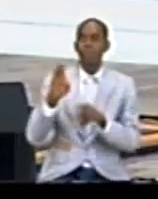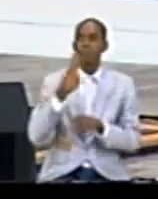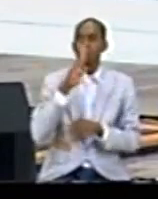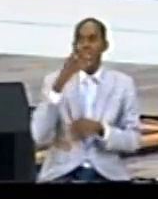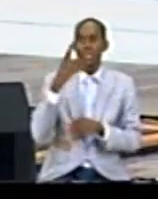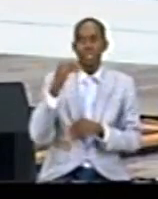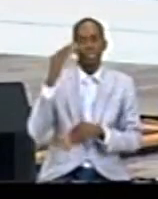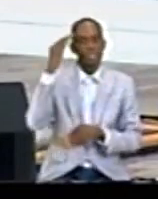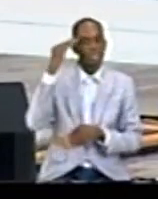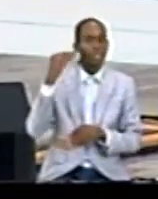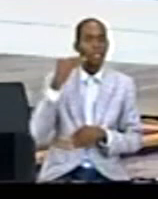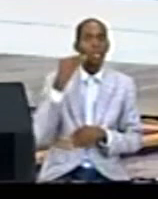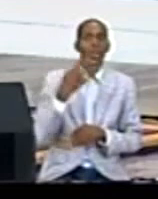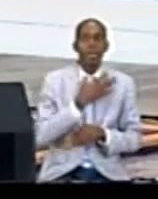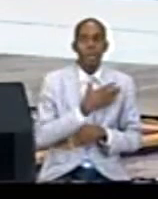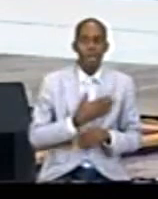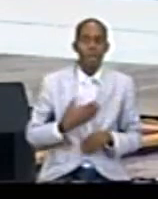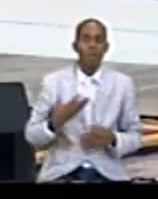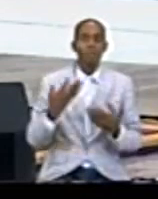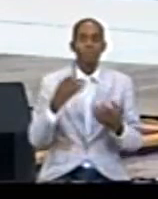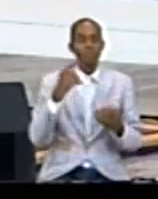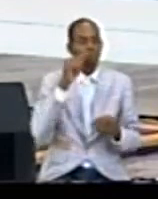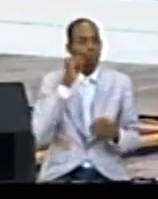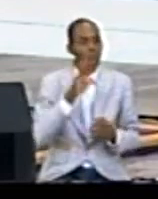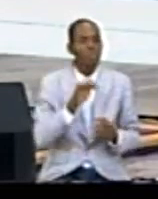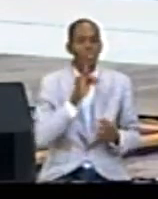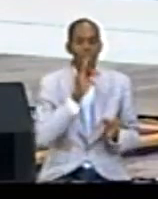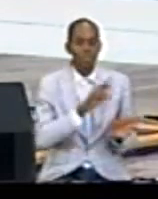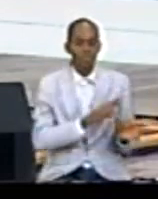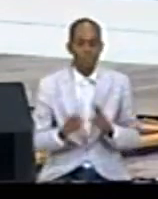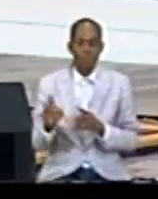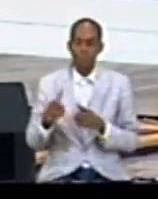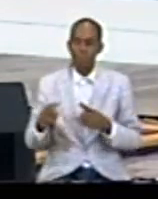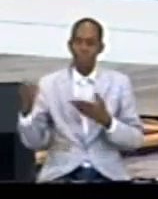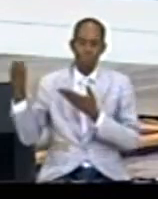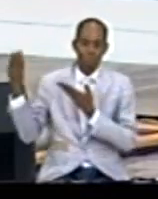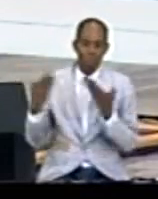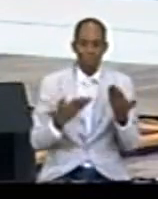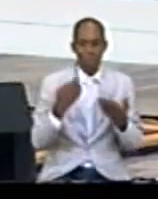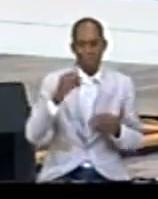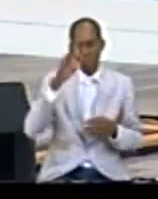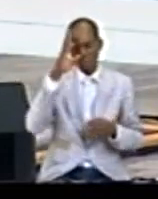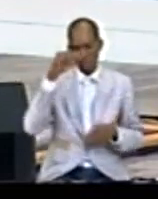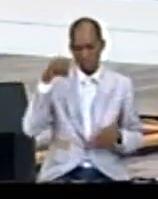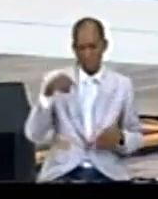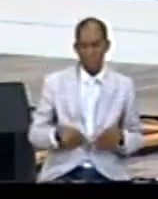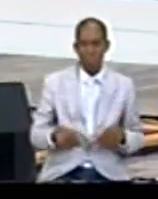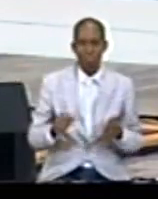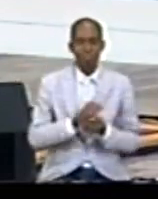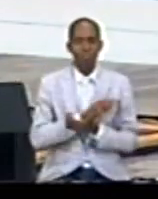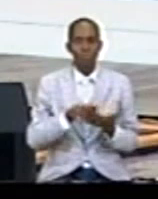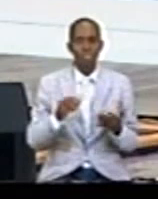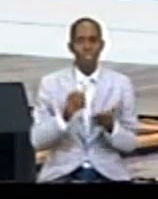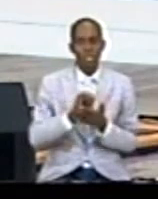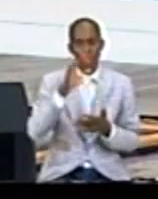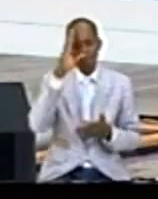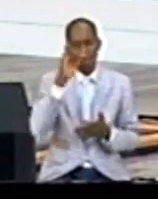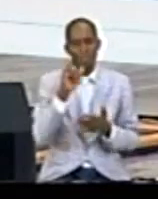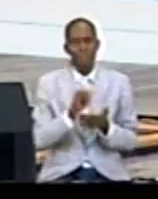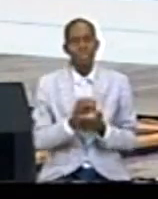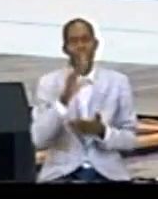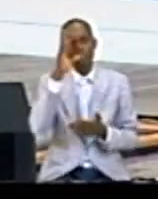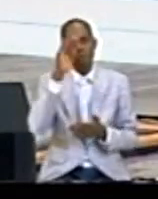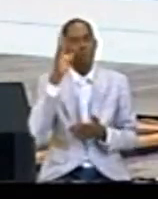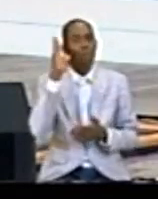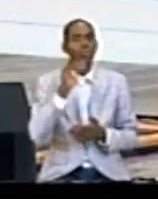to wreck and ruin that man, subdue that man, so that the man will not have a voice, and so